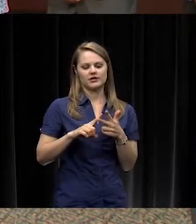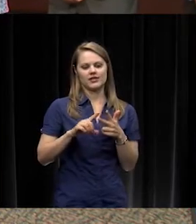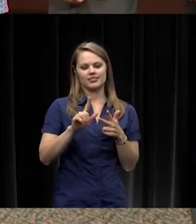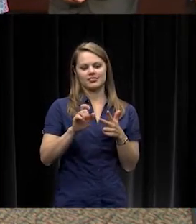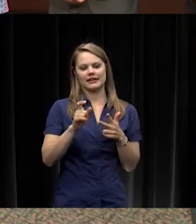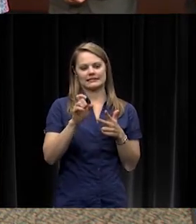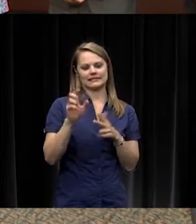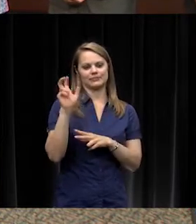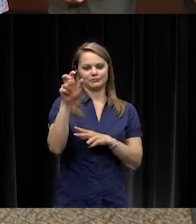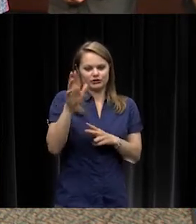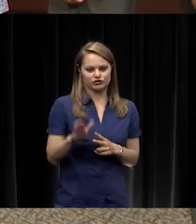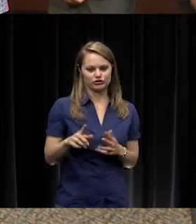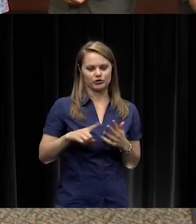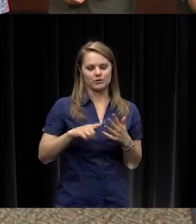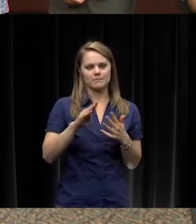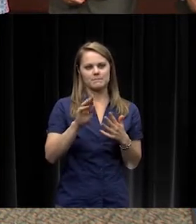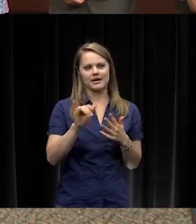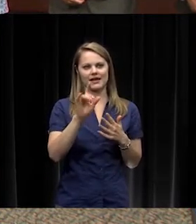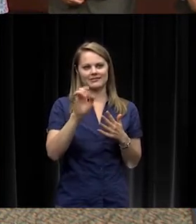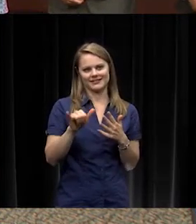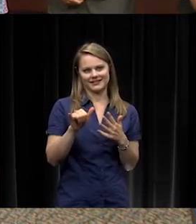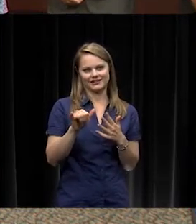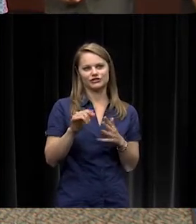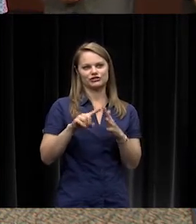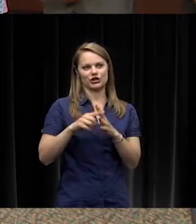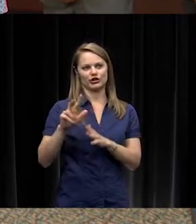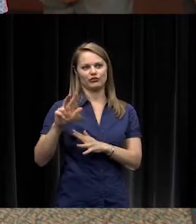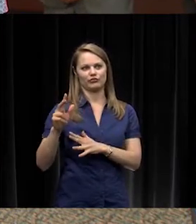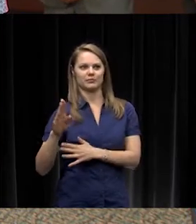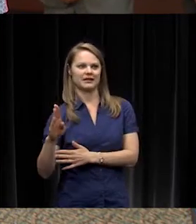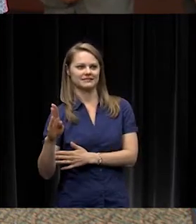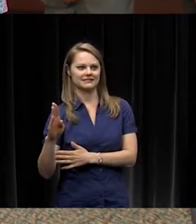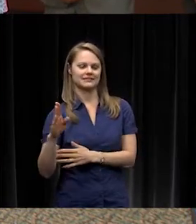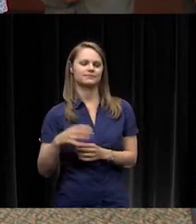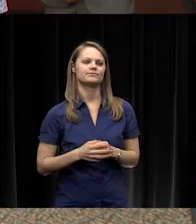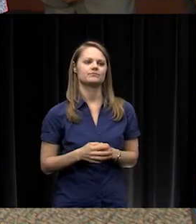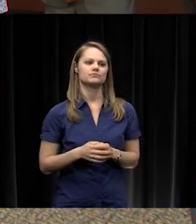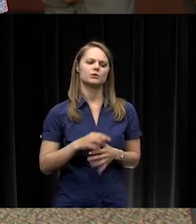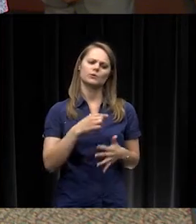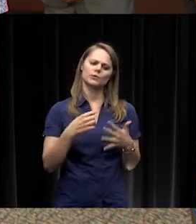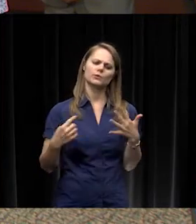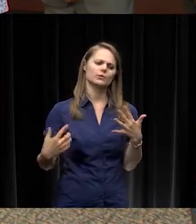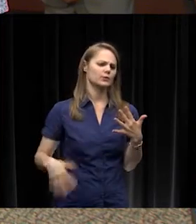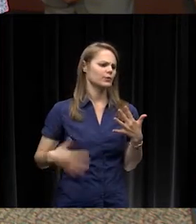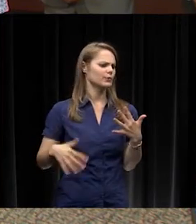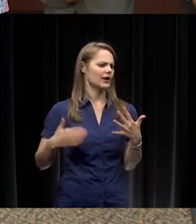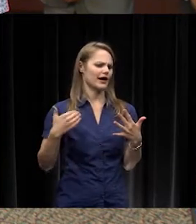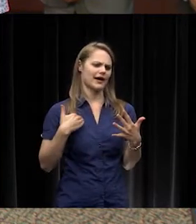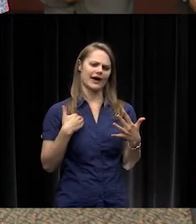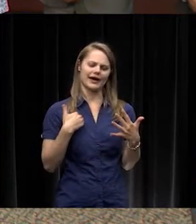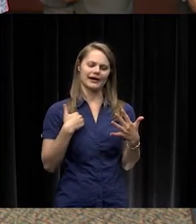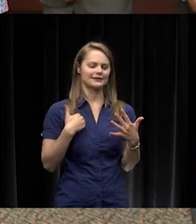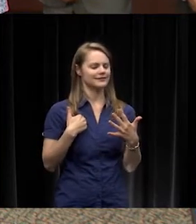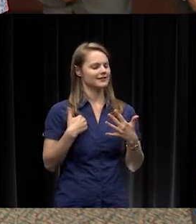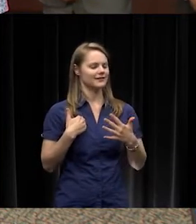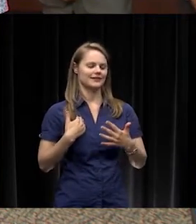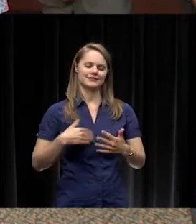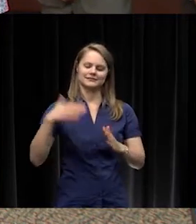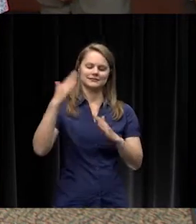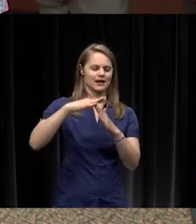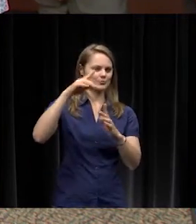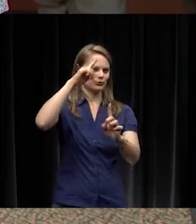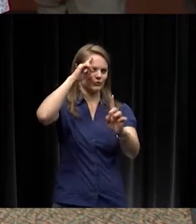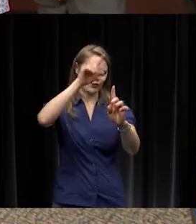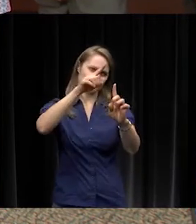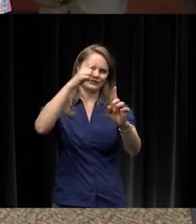our pitcher. And Bailey Kleinschmidt was our starting third baseman. They have set the bar very high for the years to come.